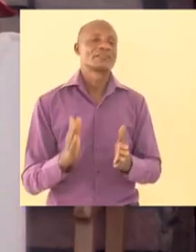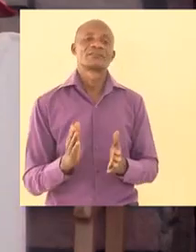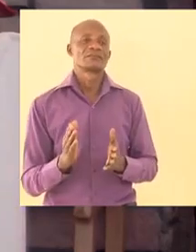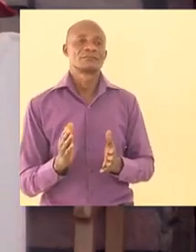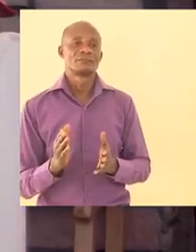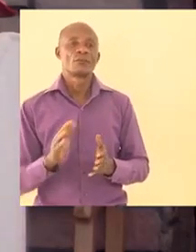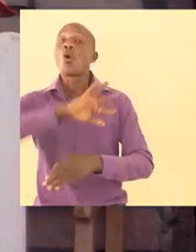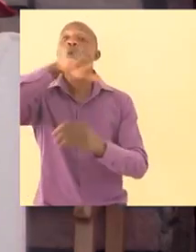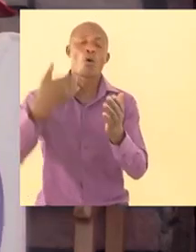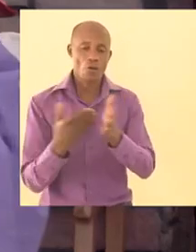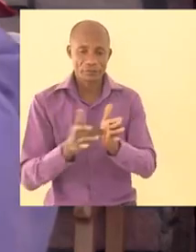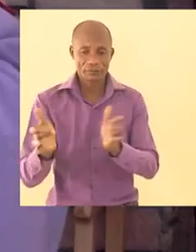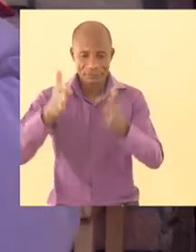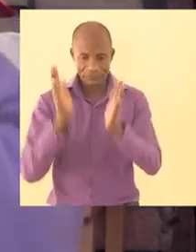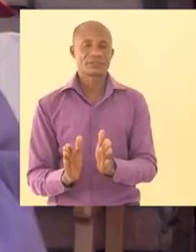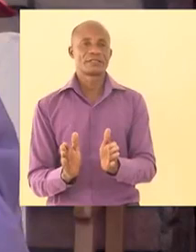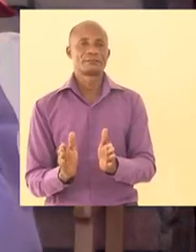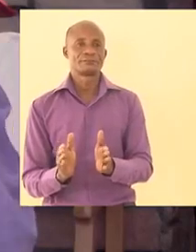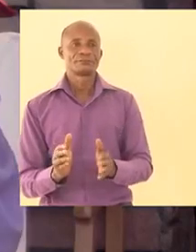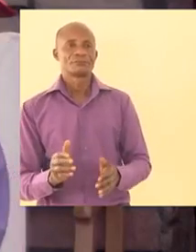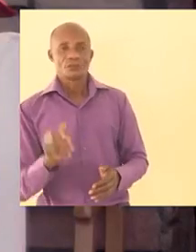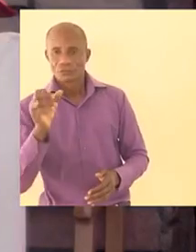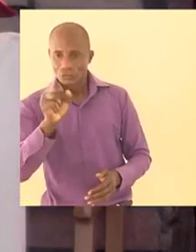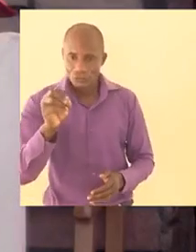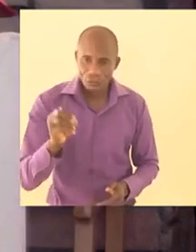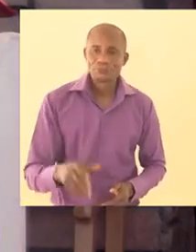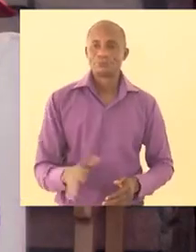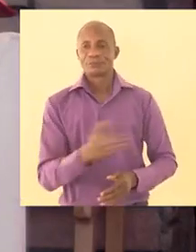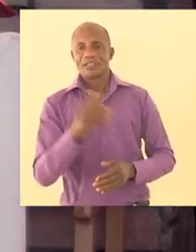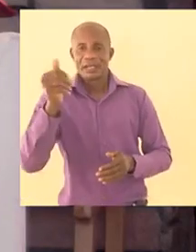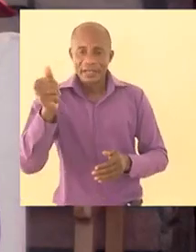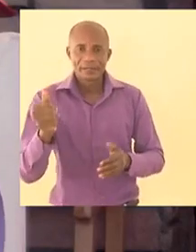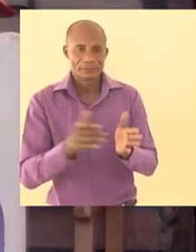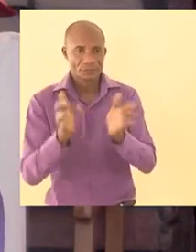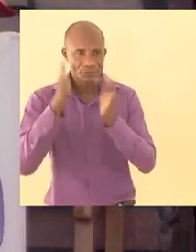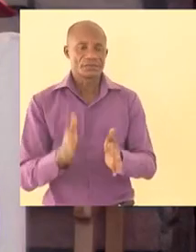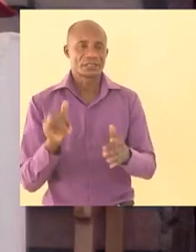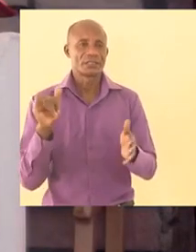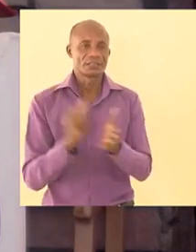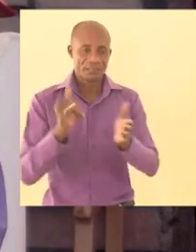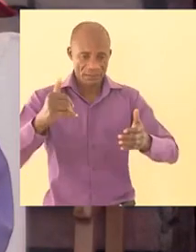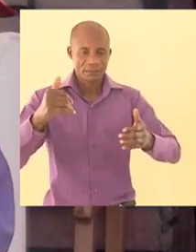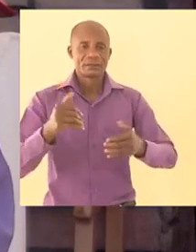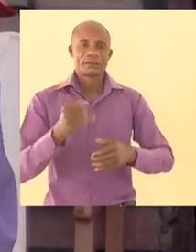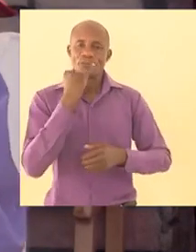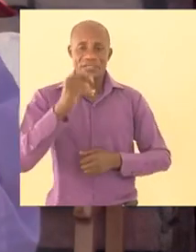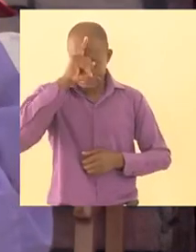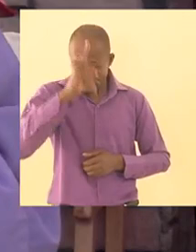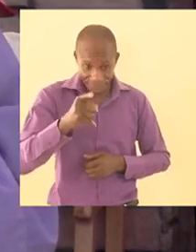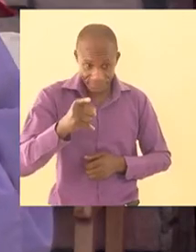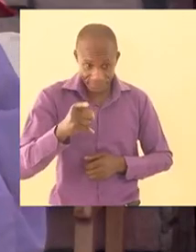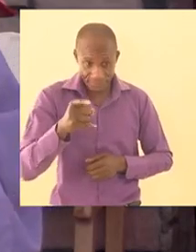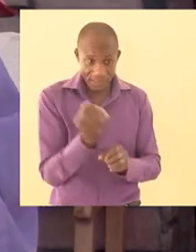Christians. So a Christian who is intelligent and smart and makes a lot of money is